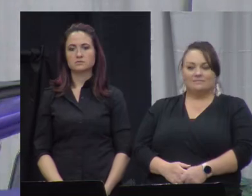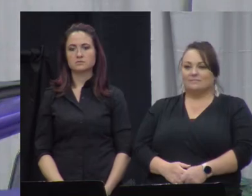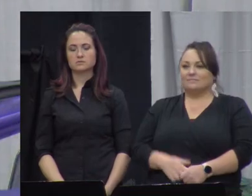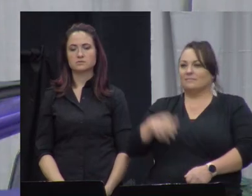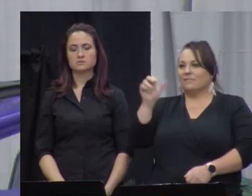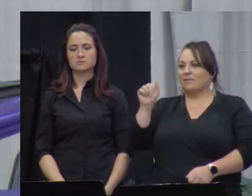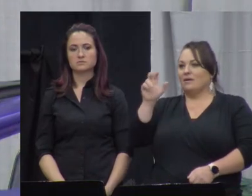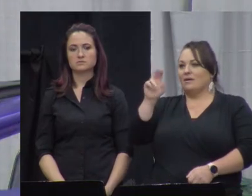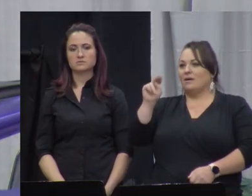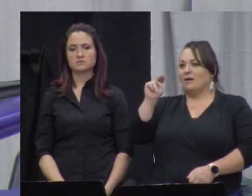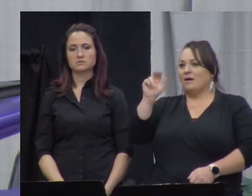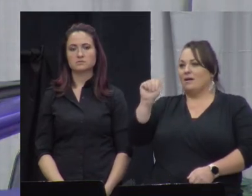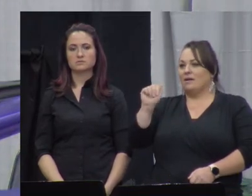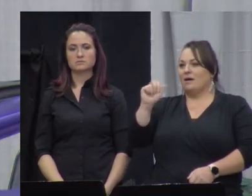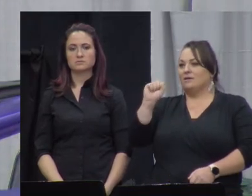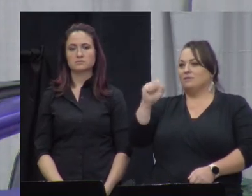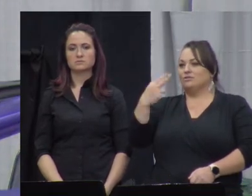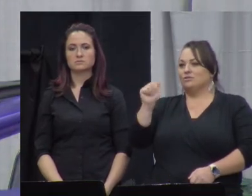Autumn Shaw.